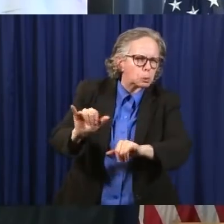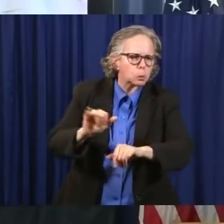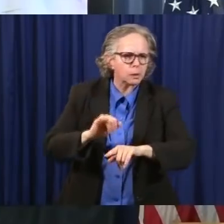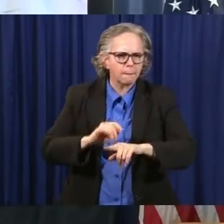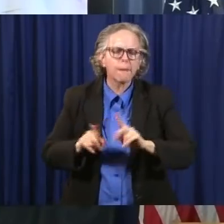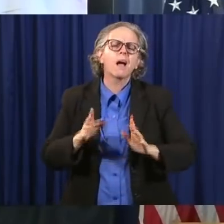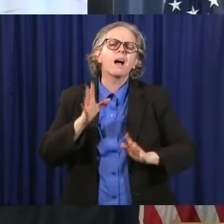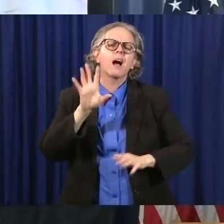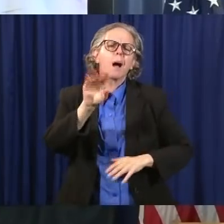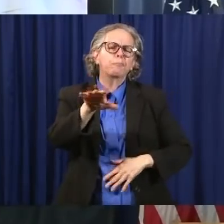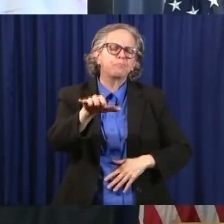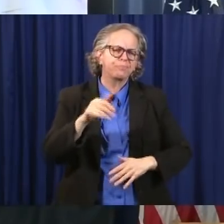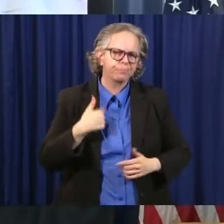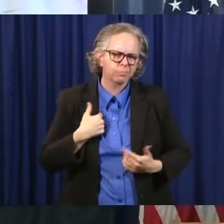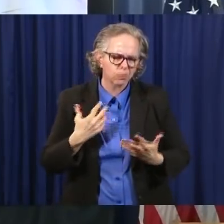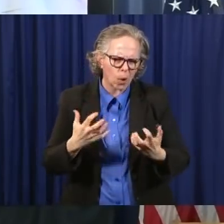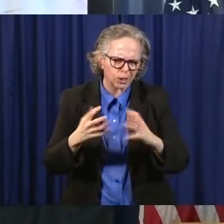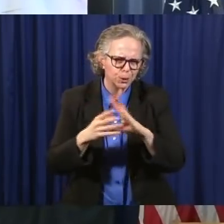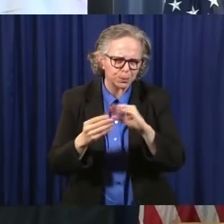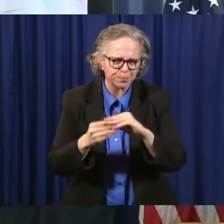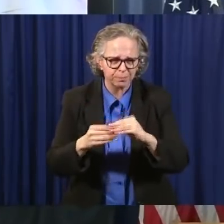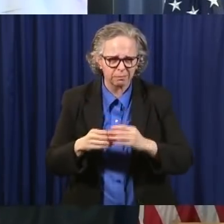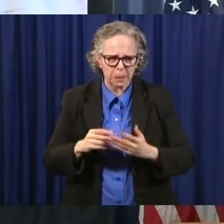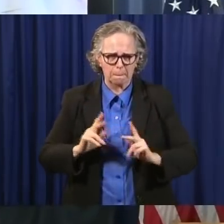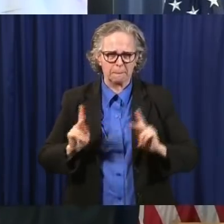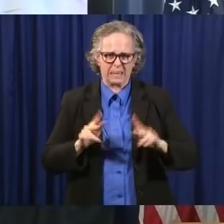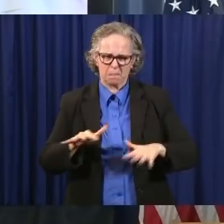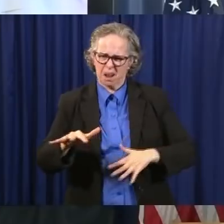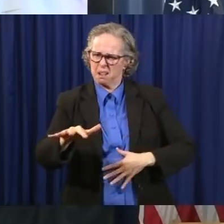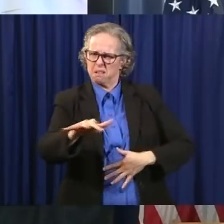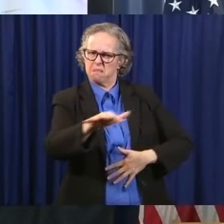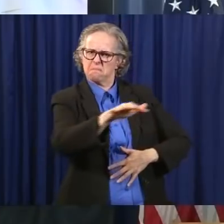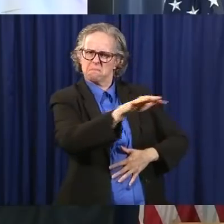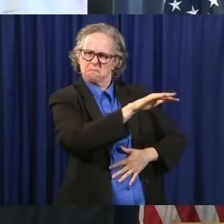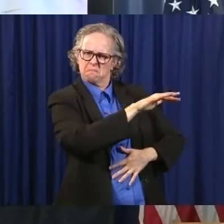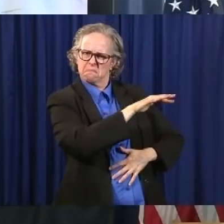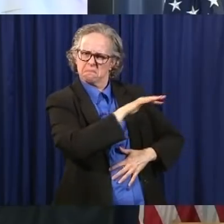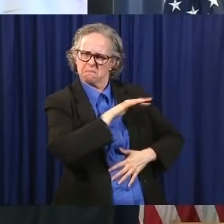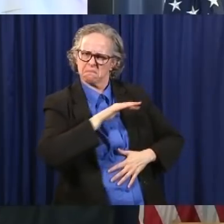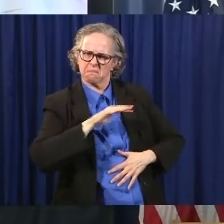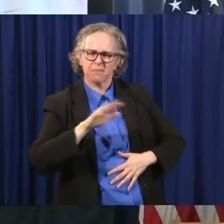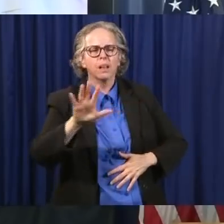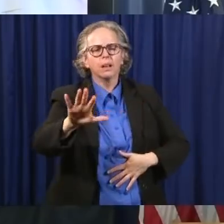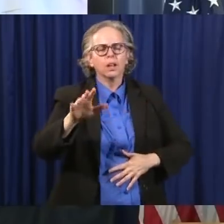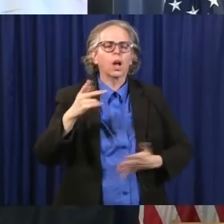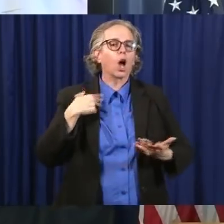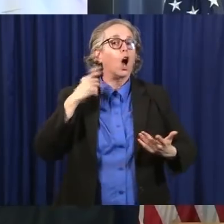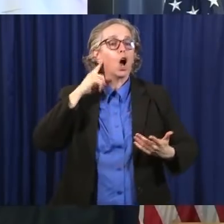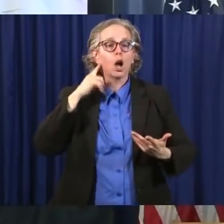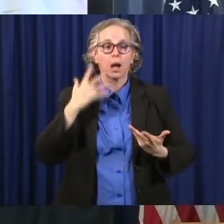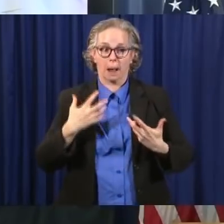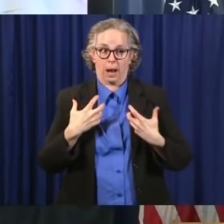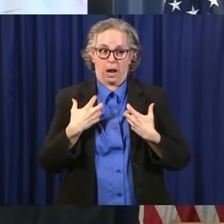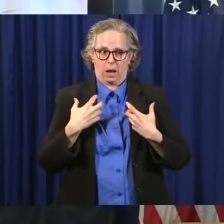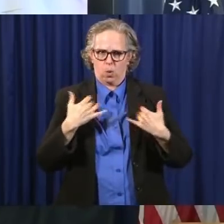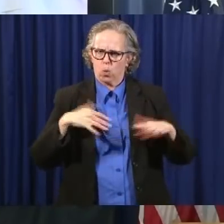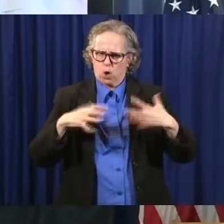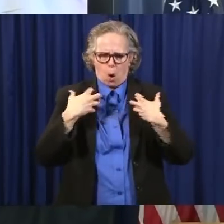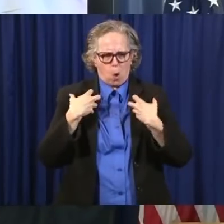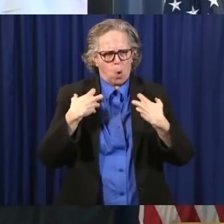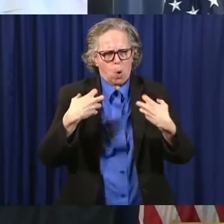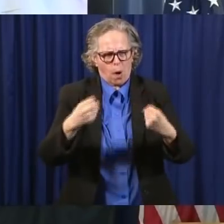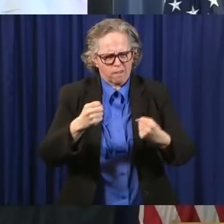But, you know, people do think, like, it's a hard recovery, I've been hearing from patients. Sometimes it takes a while,